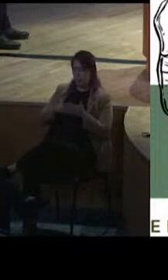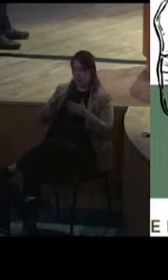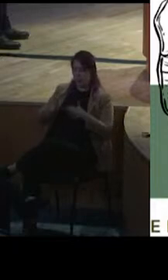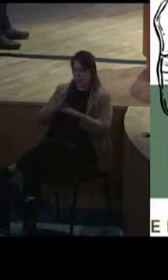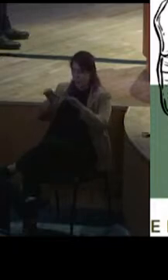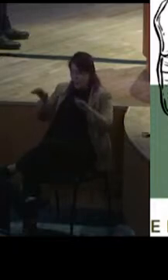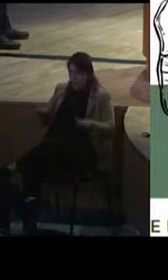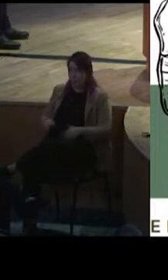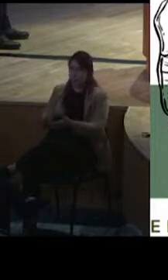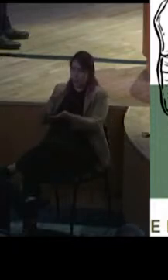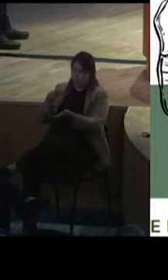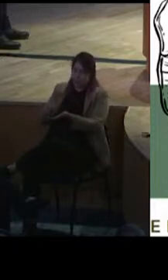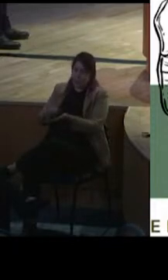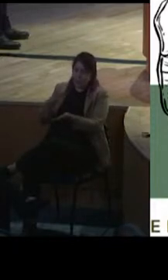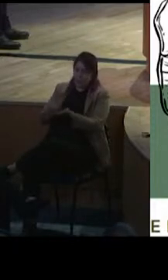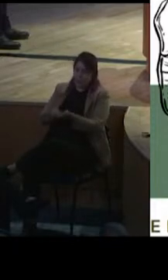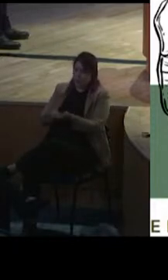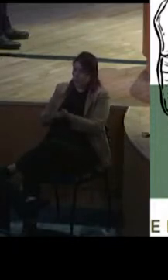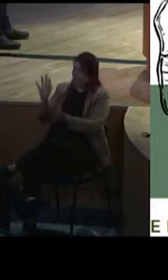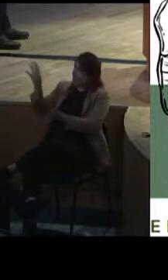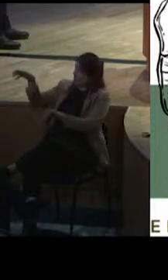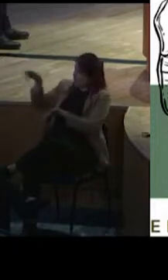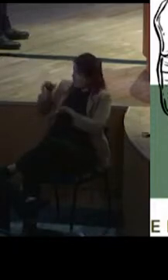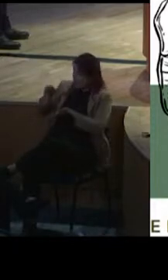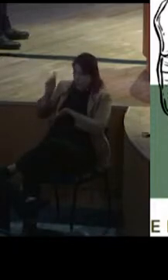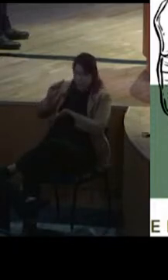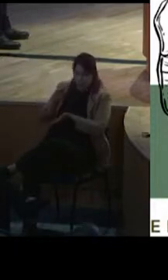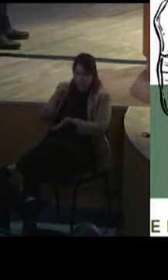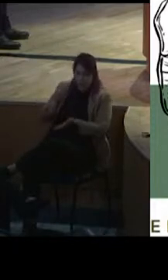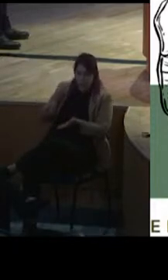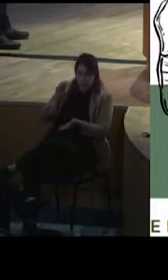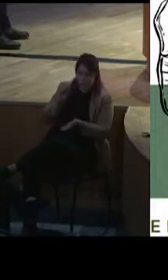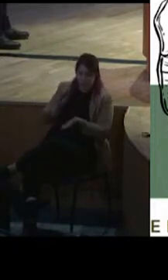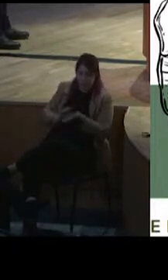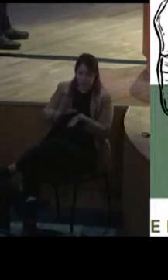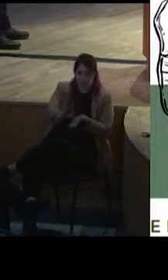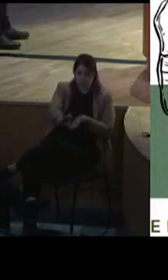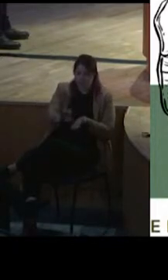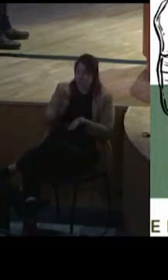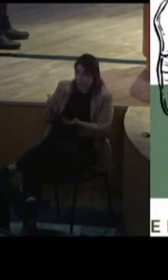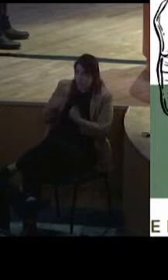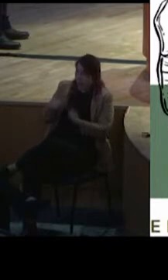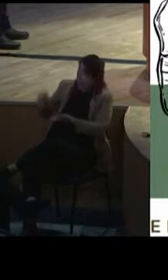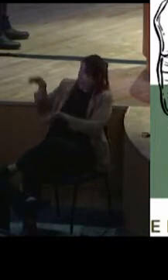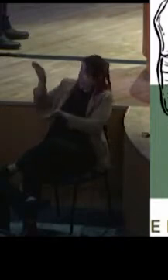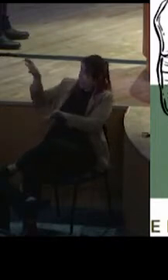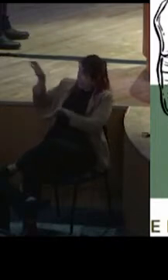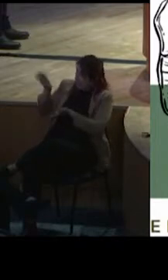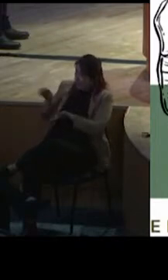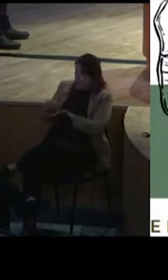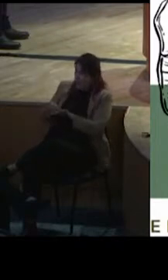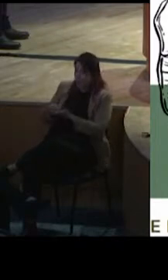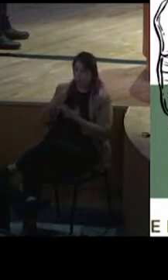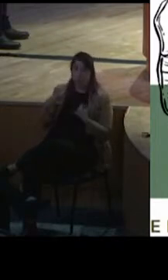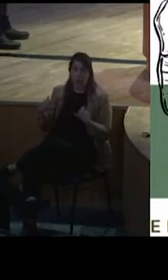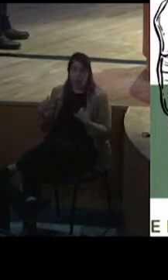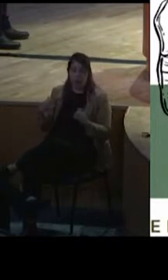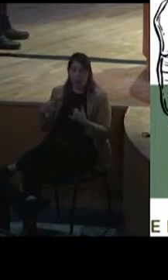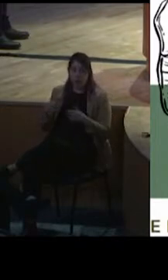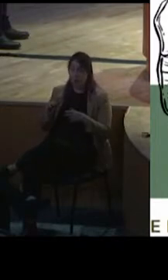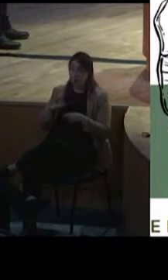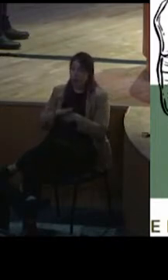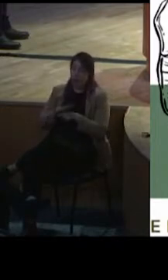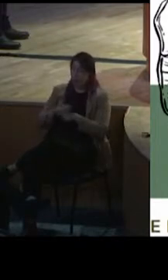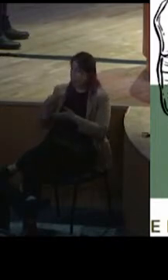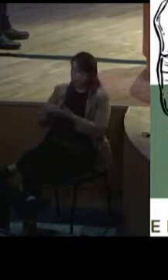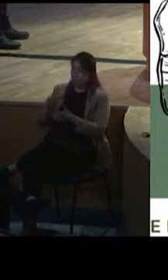financially and what those funds could be allocated for if we make the right decisions. We're not to the point where that's happening in a